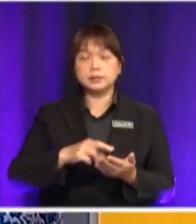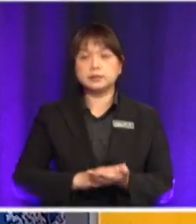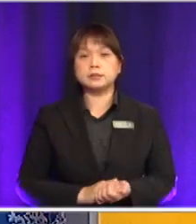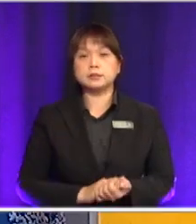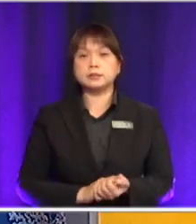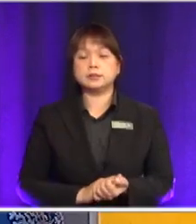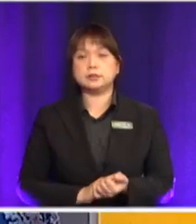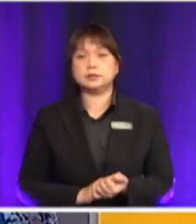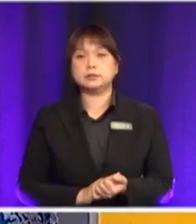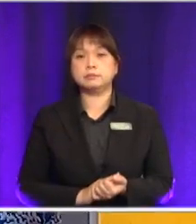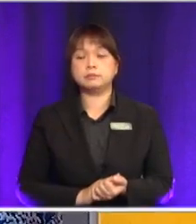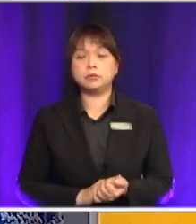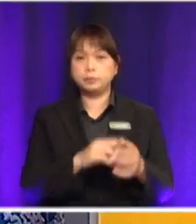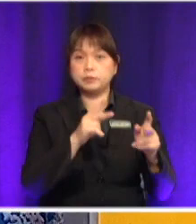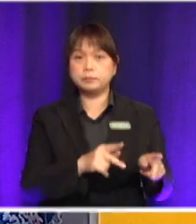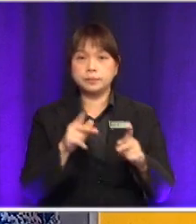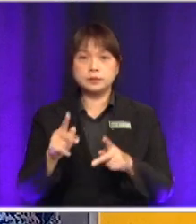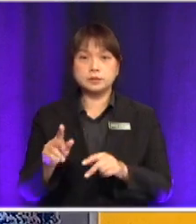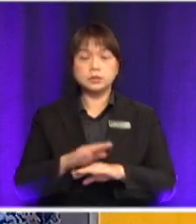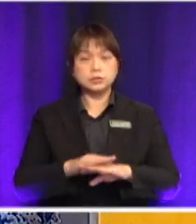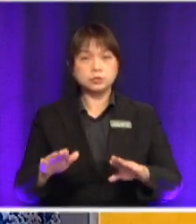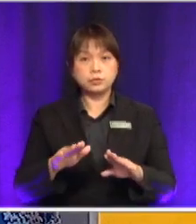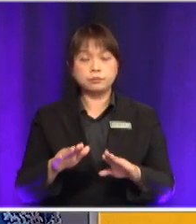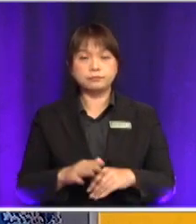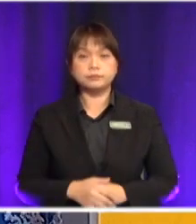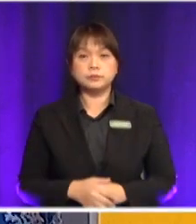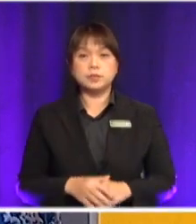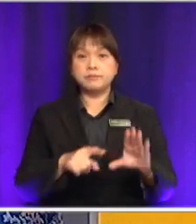words or phrases that you see in the question. You must